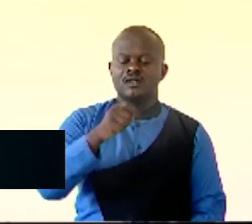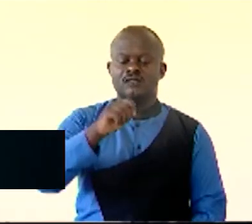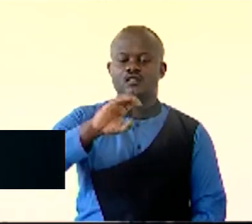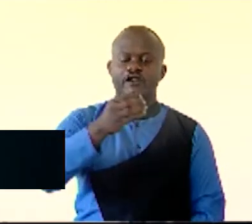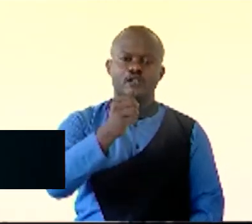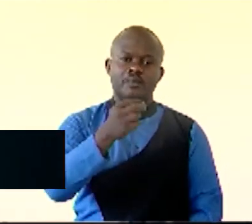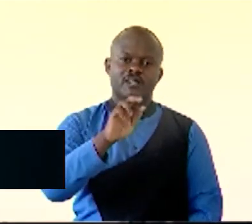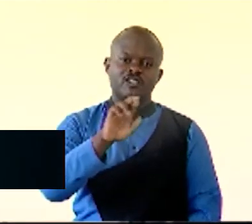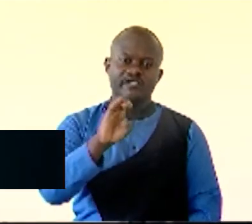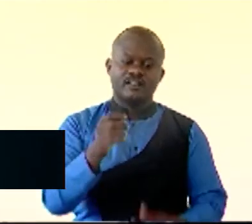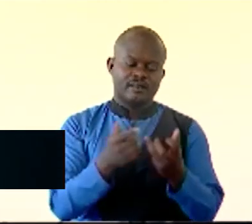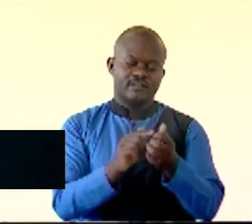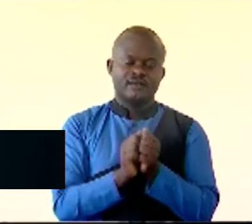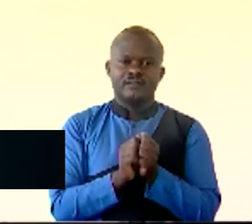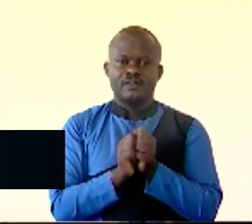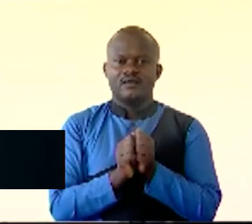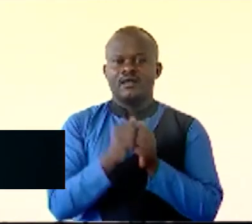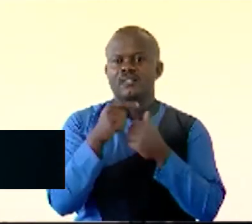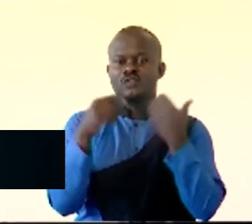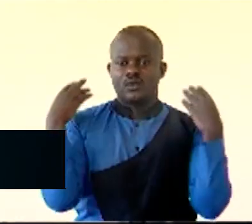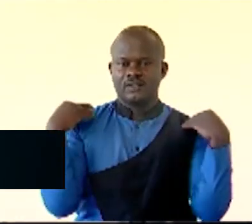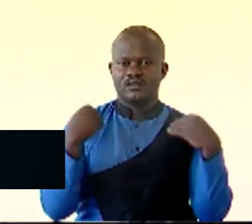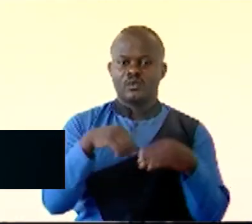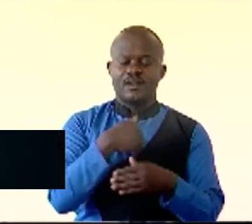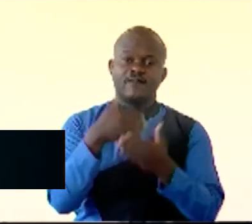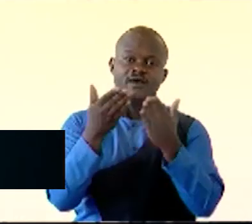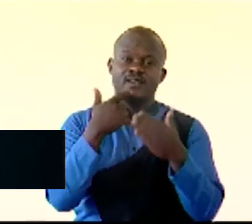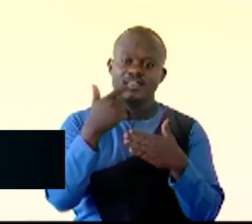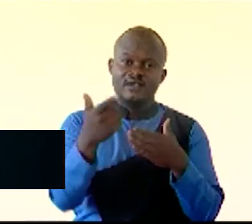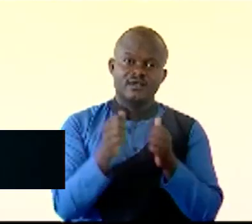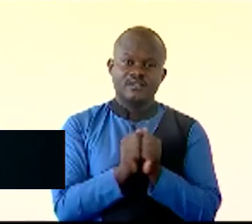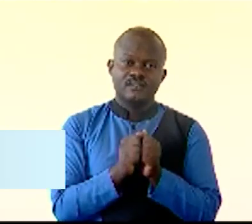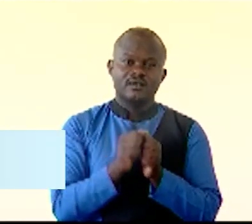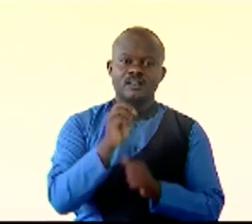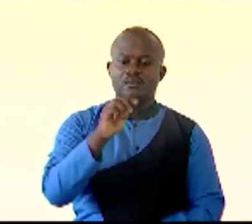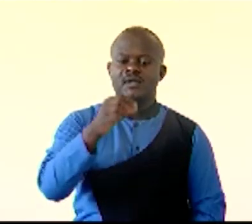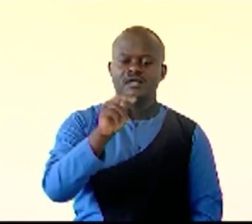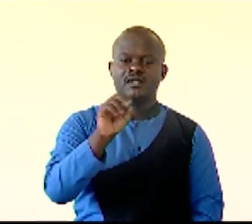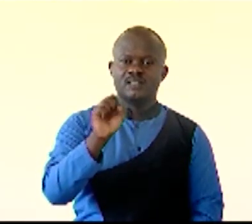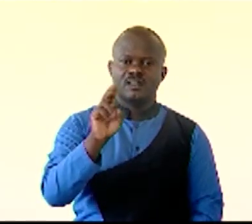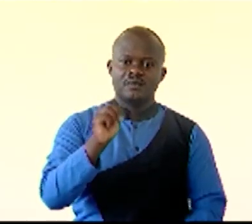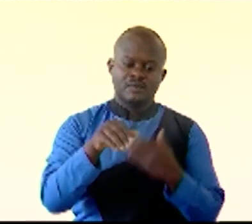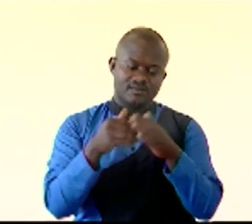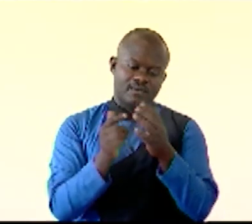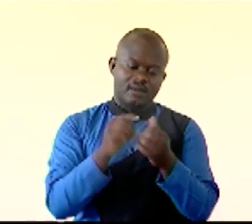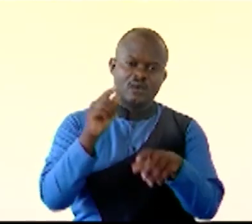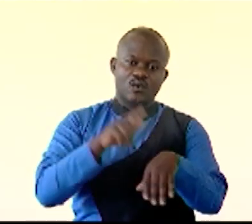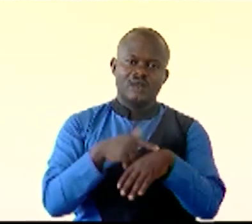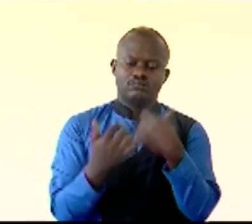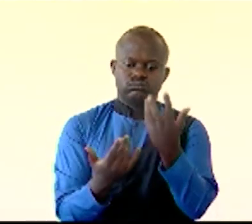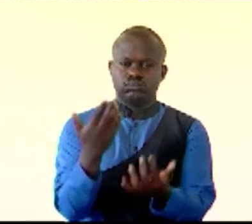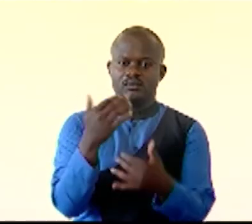calculations. So the exercise we have here is magnesium nitrate decomposes when heated